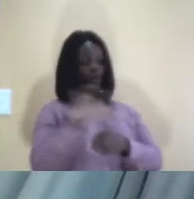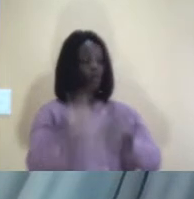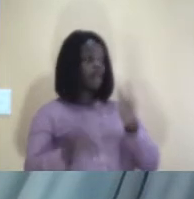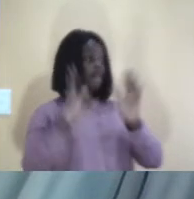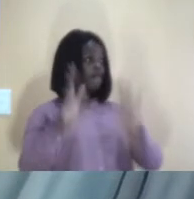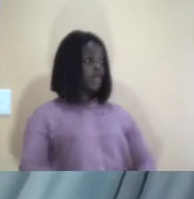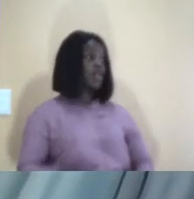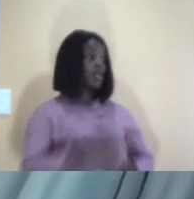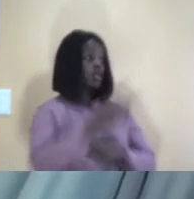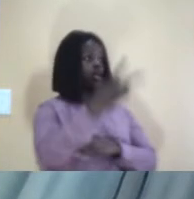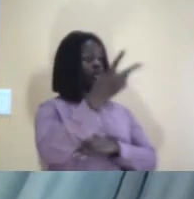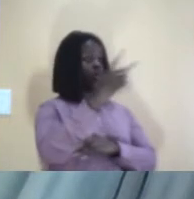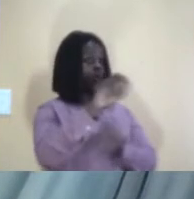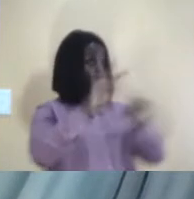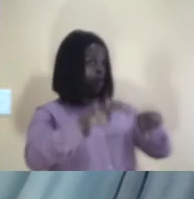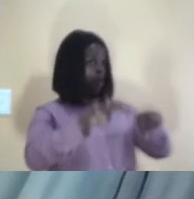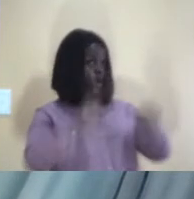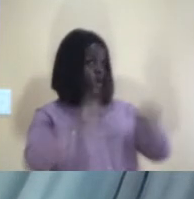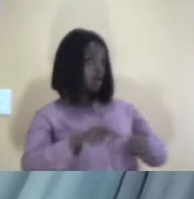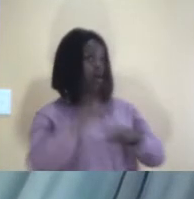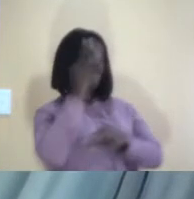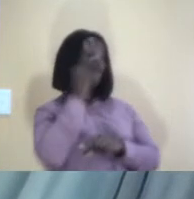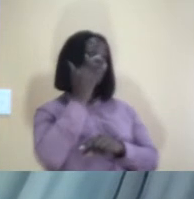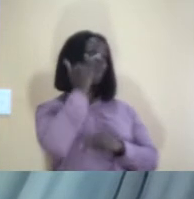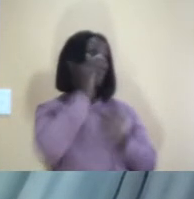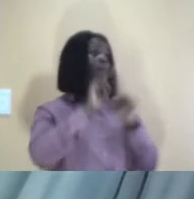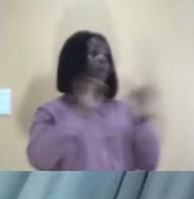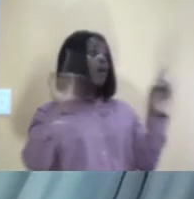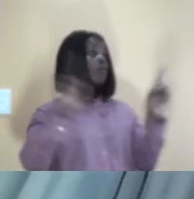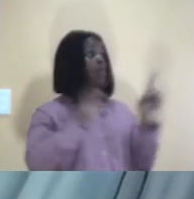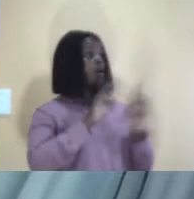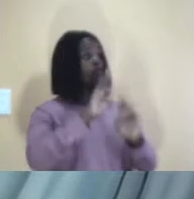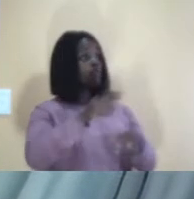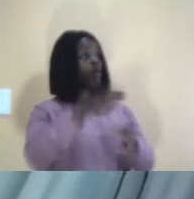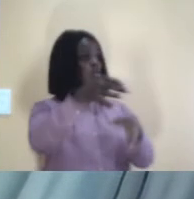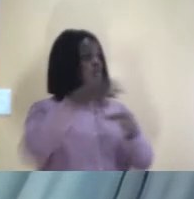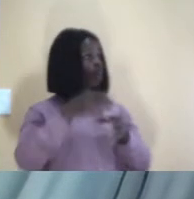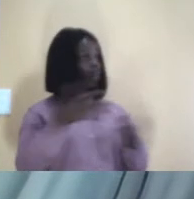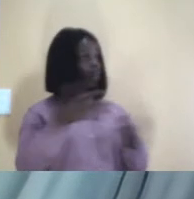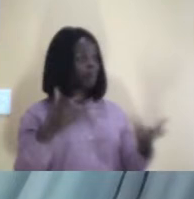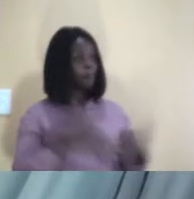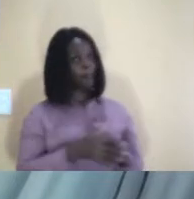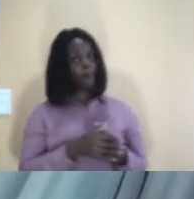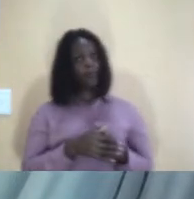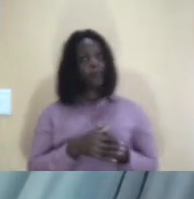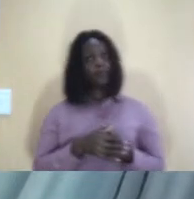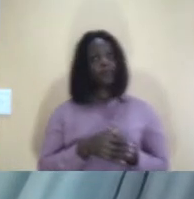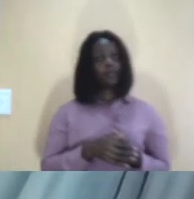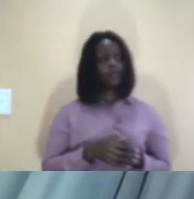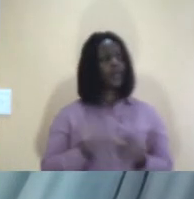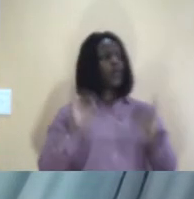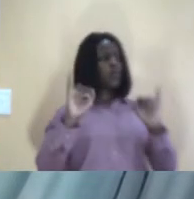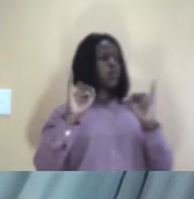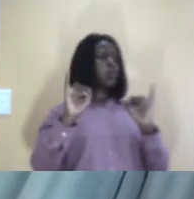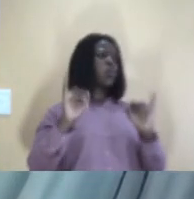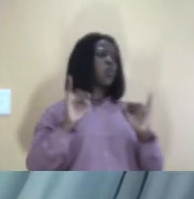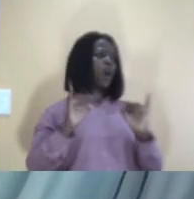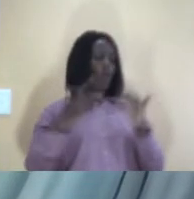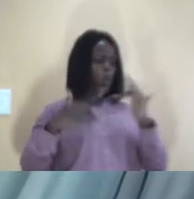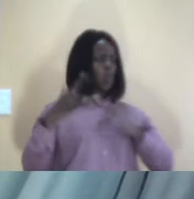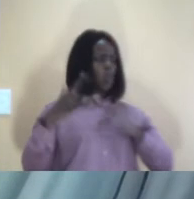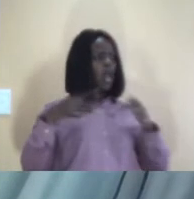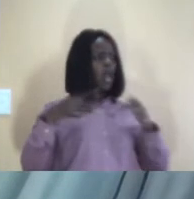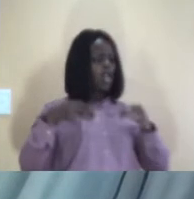February 2014, but has not been released to the public. We are extremely concerned that